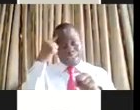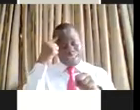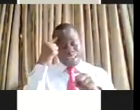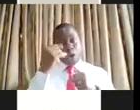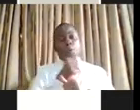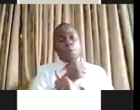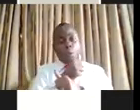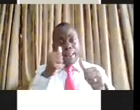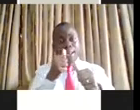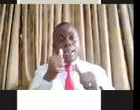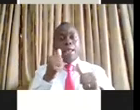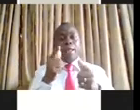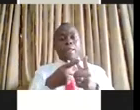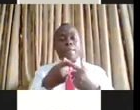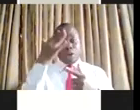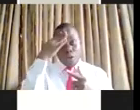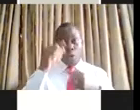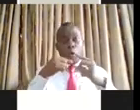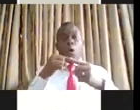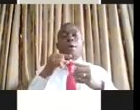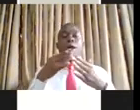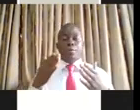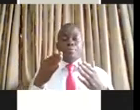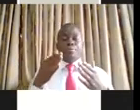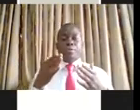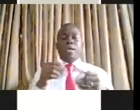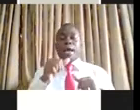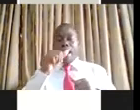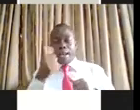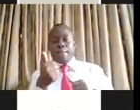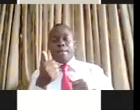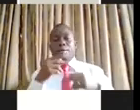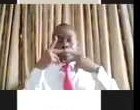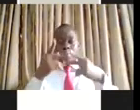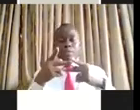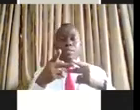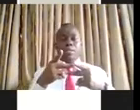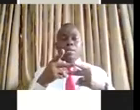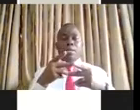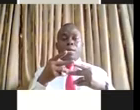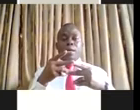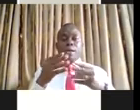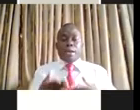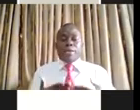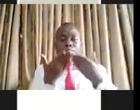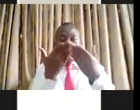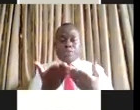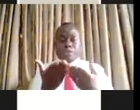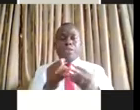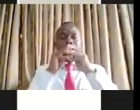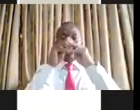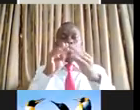go about. Now, they have also proposed to introduce a criteria that says they need to